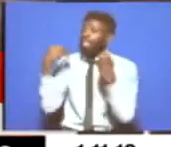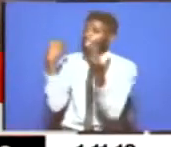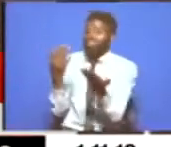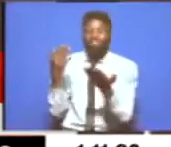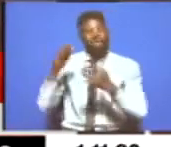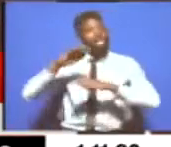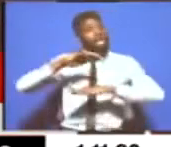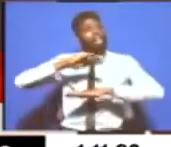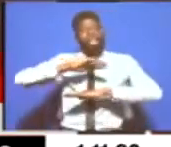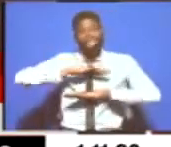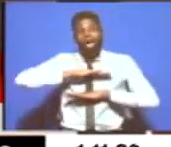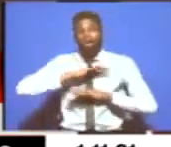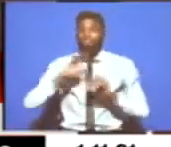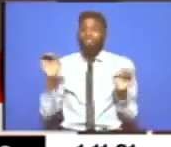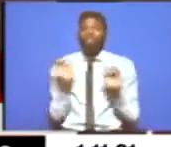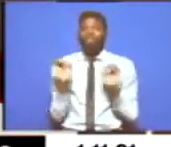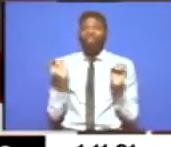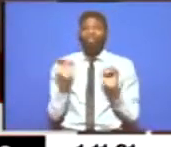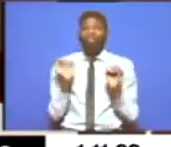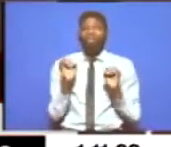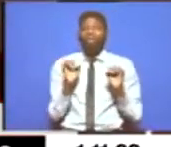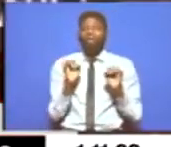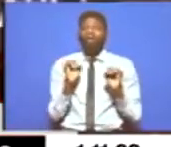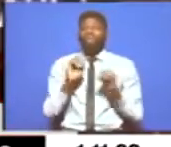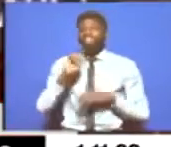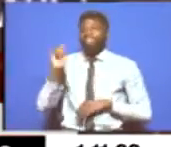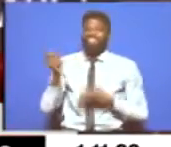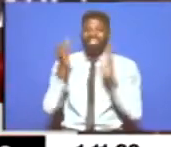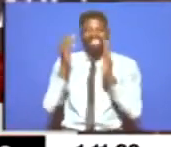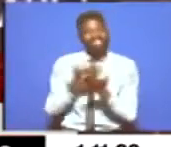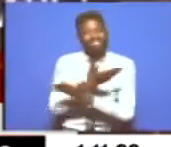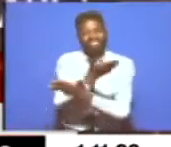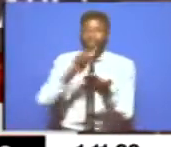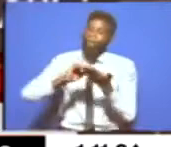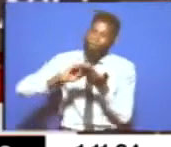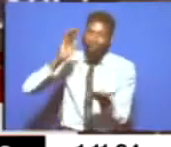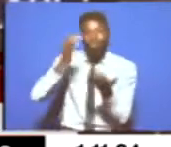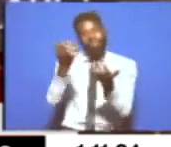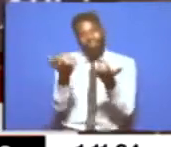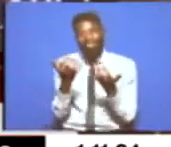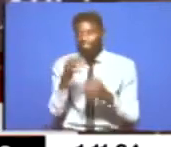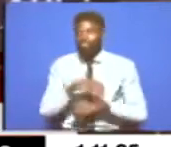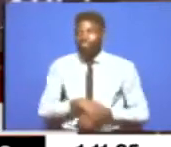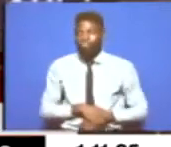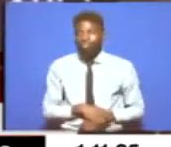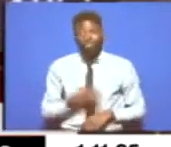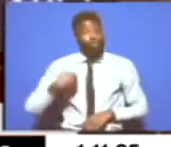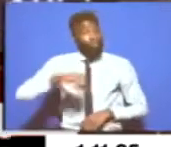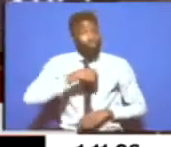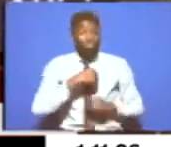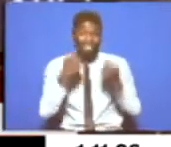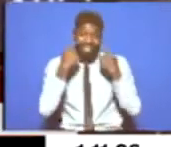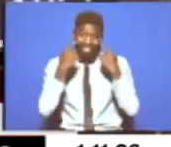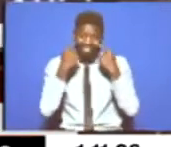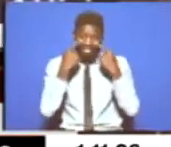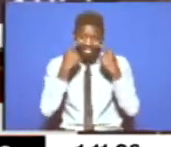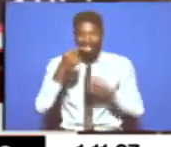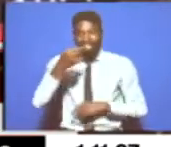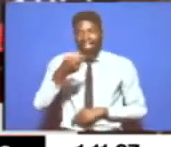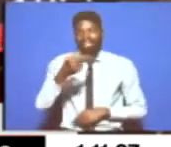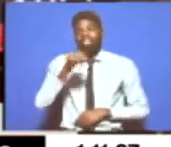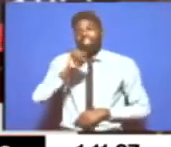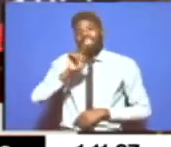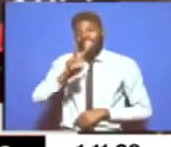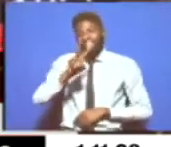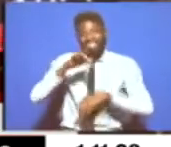haitoshelezi mahitaji ya Wakenya wote. I've seen a rise in new HIV infection among the young people,